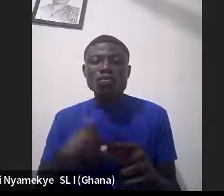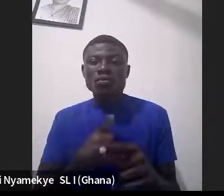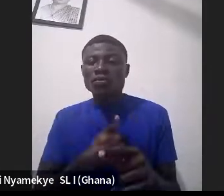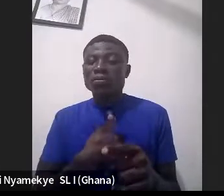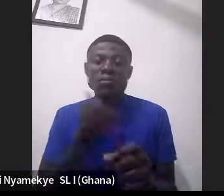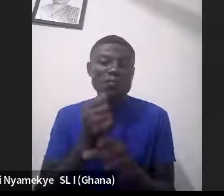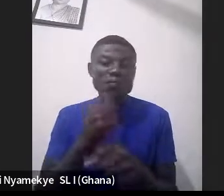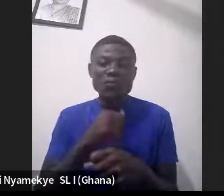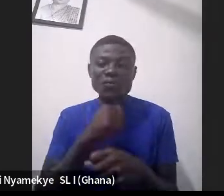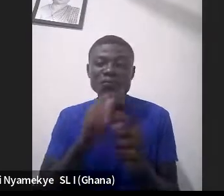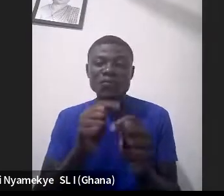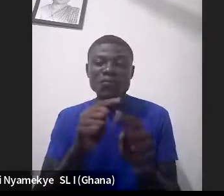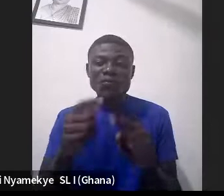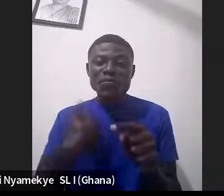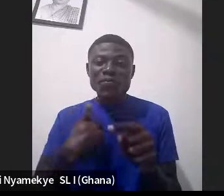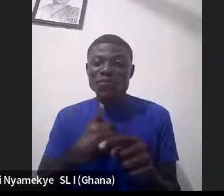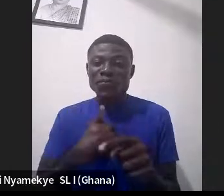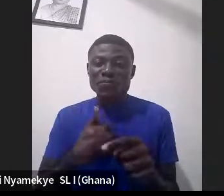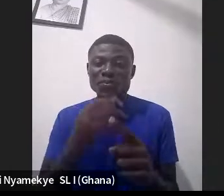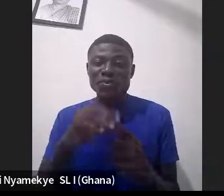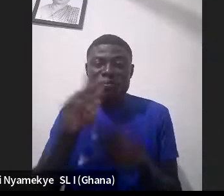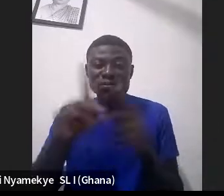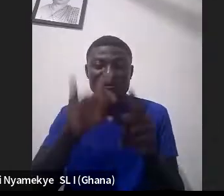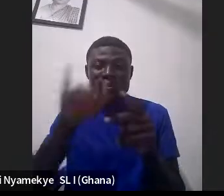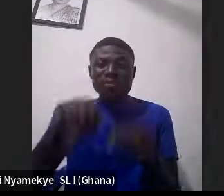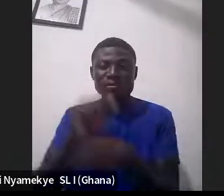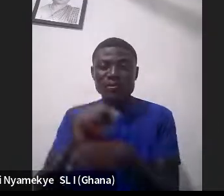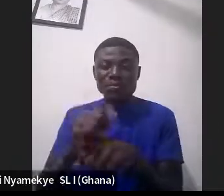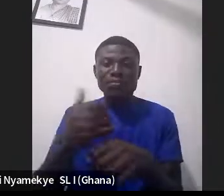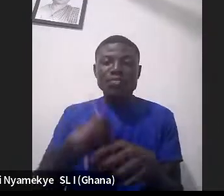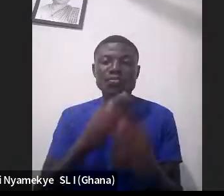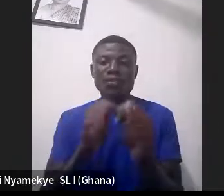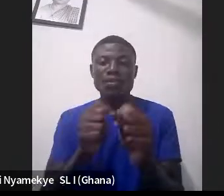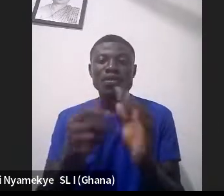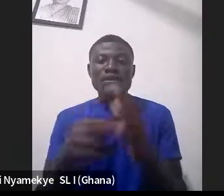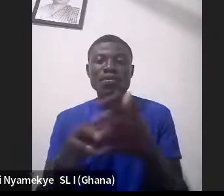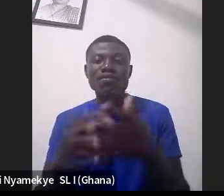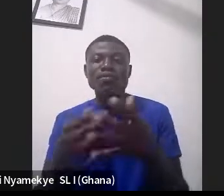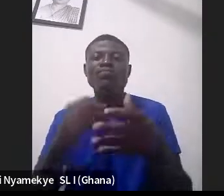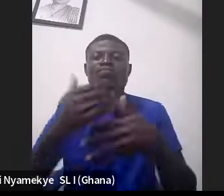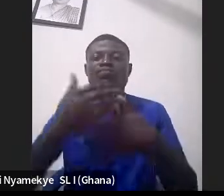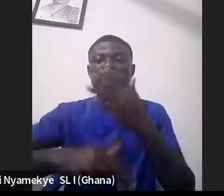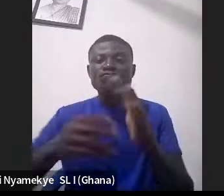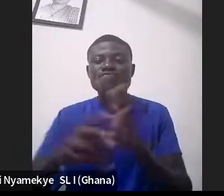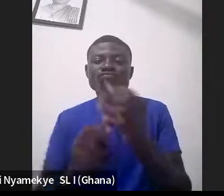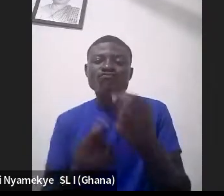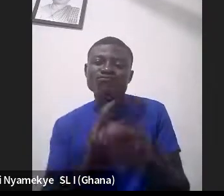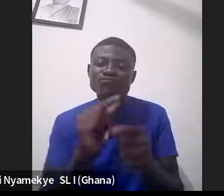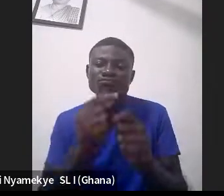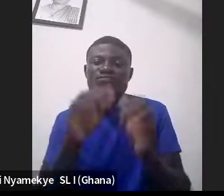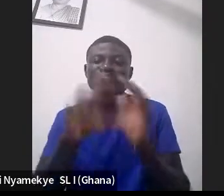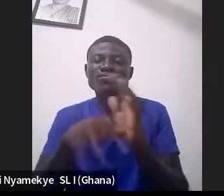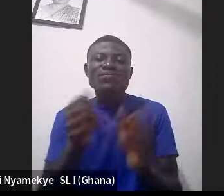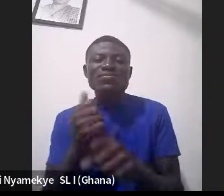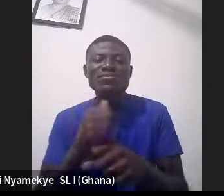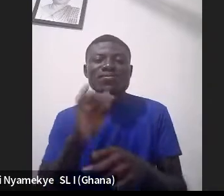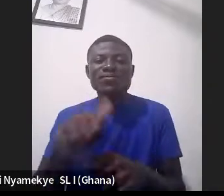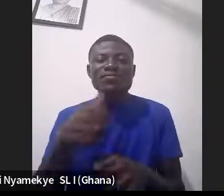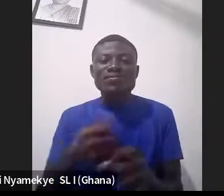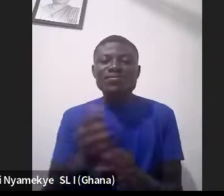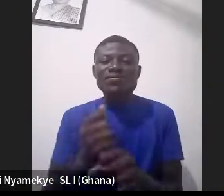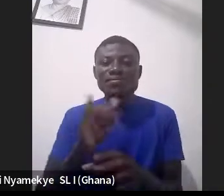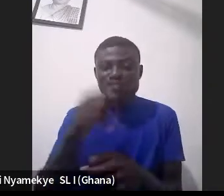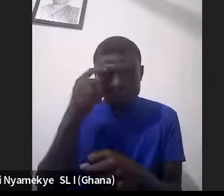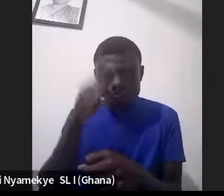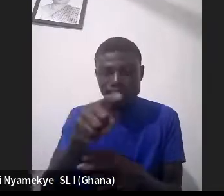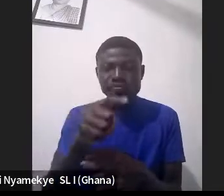together, but definitely we have people that have the talent to put cloth together to get that done. And so we'll get that done for you for